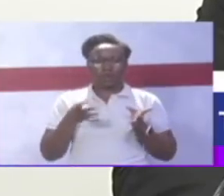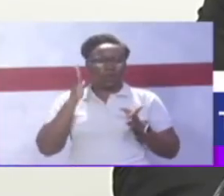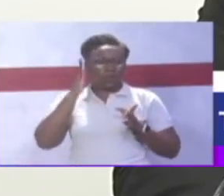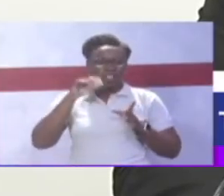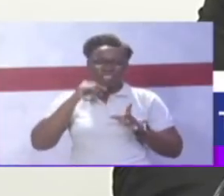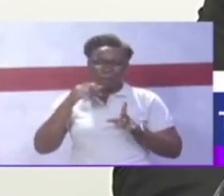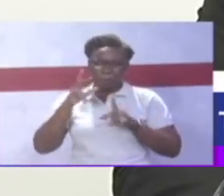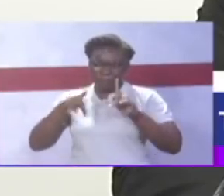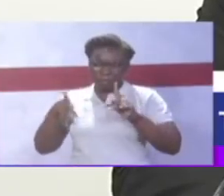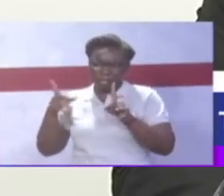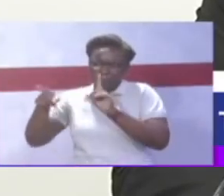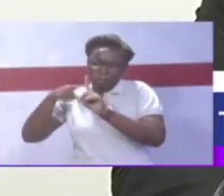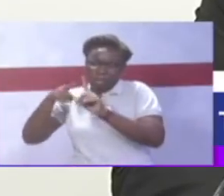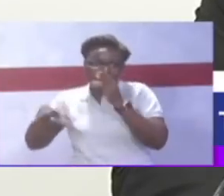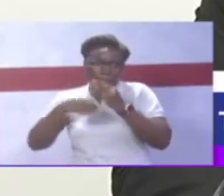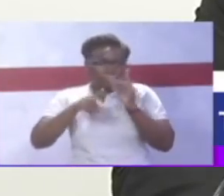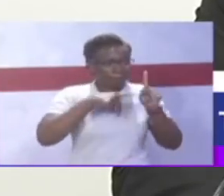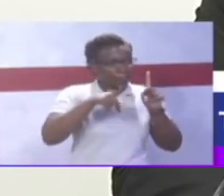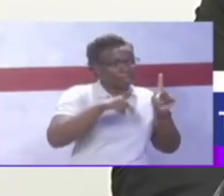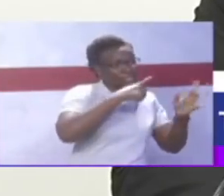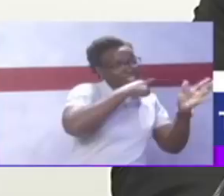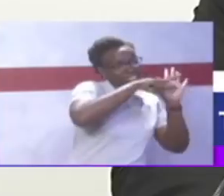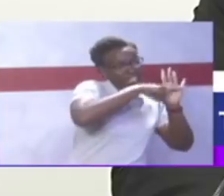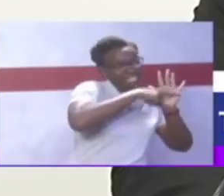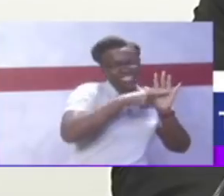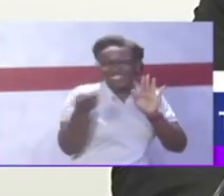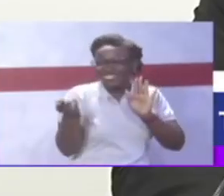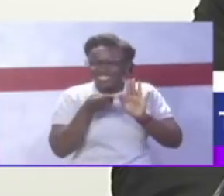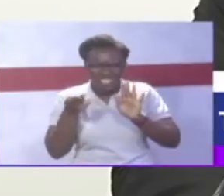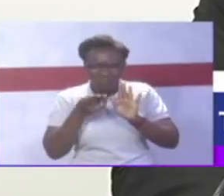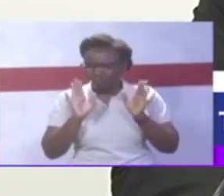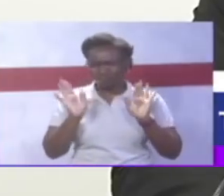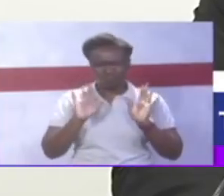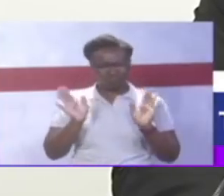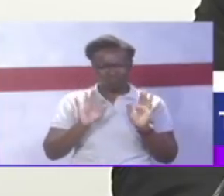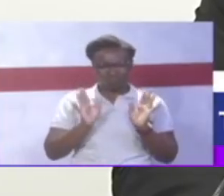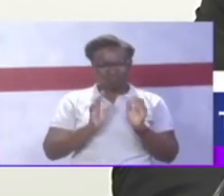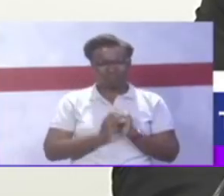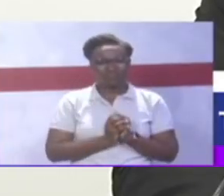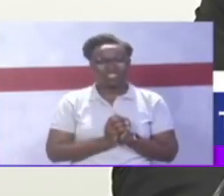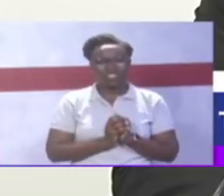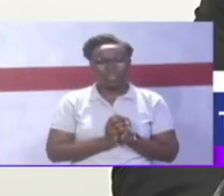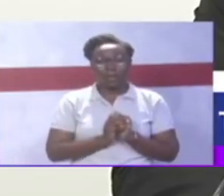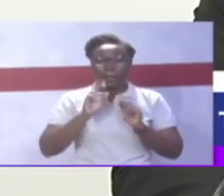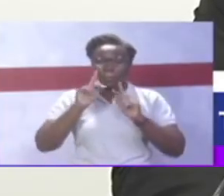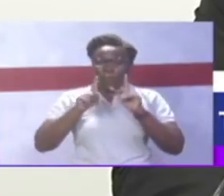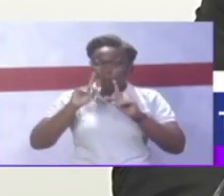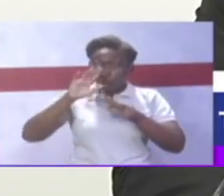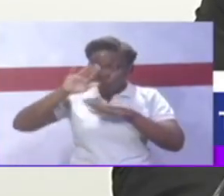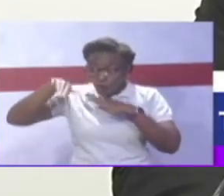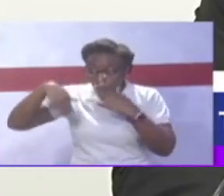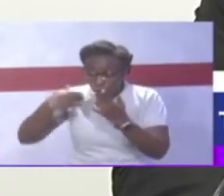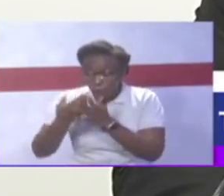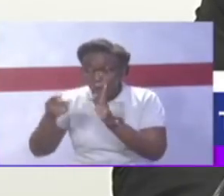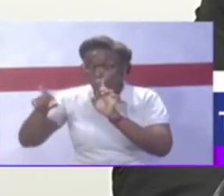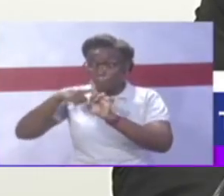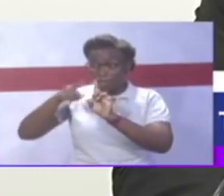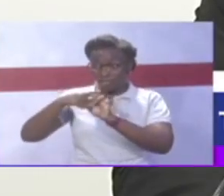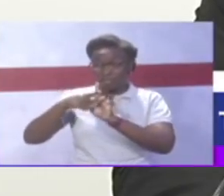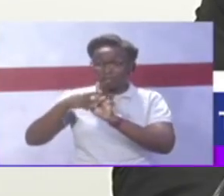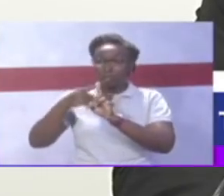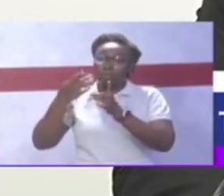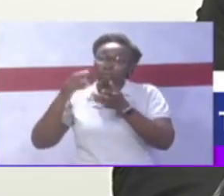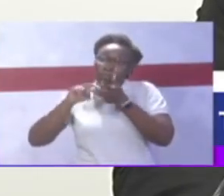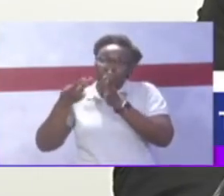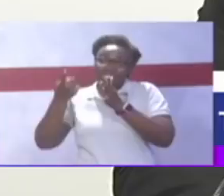a step-down facility, in the same step-down facility. Generally, persons who are all positive in step-down, meaning they're either recovering